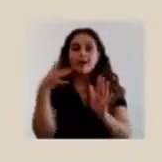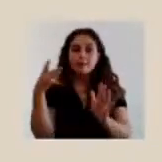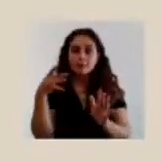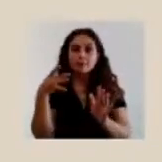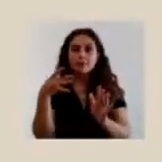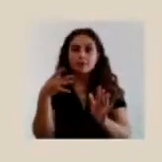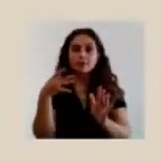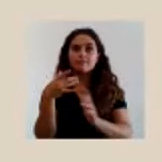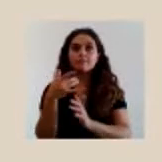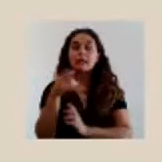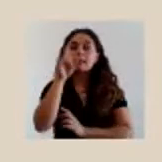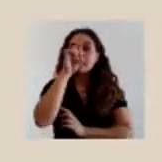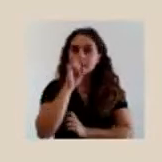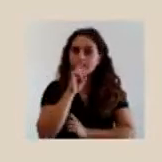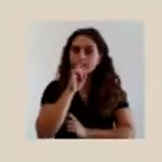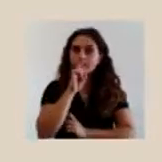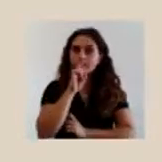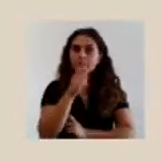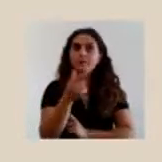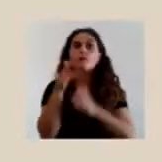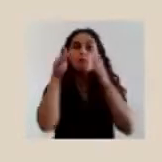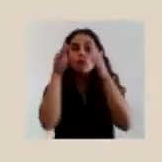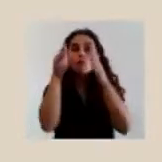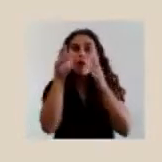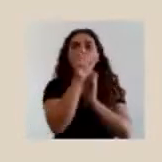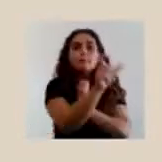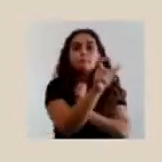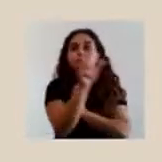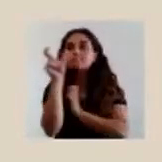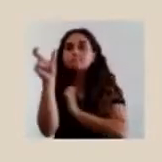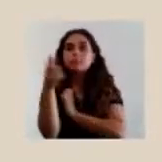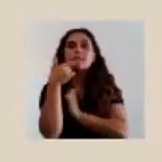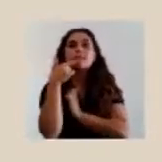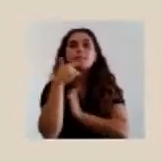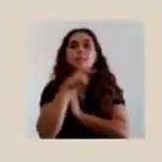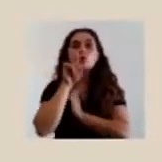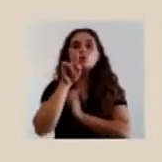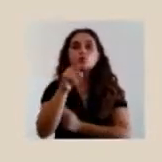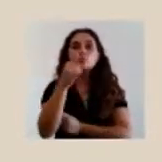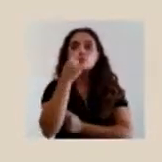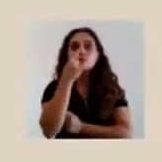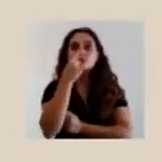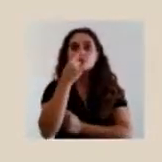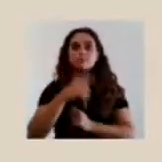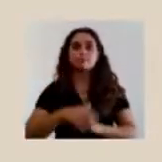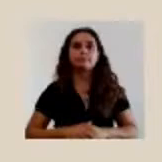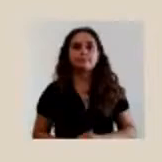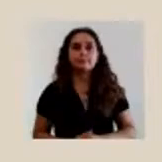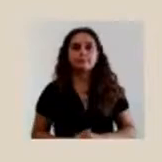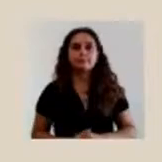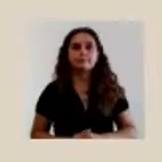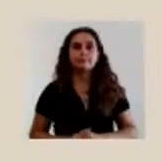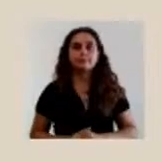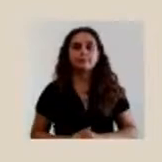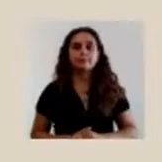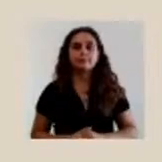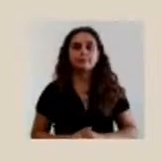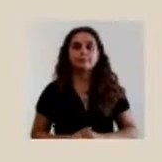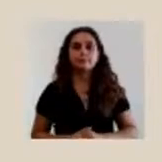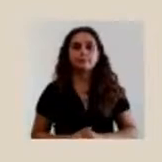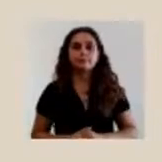you can, and remember to focus on the side with the language you are most comfortable with.